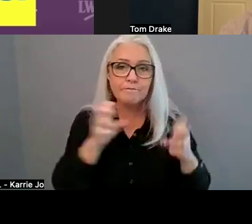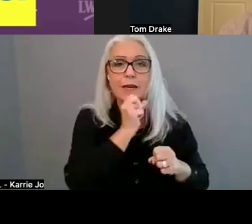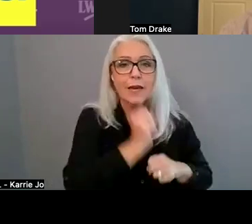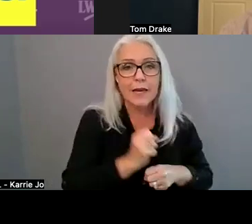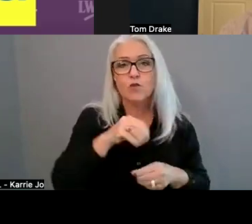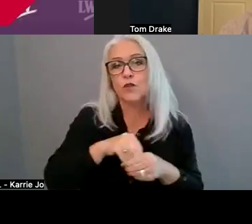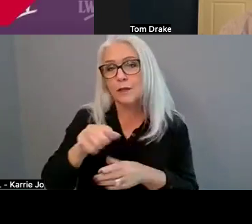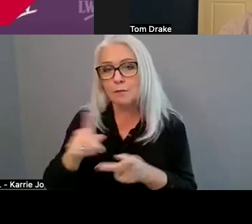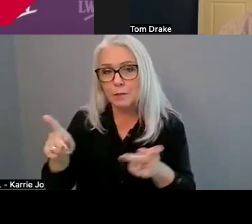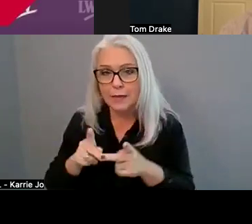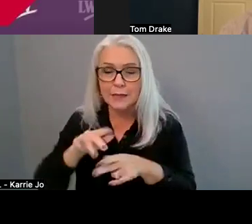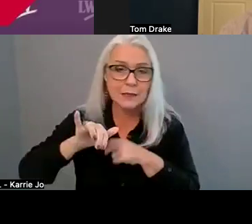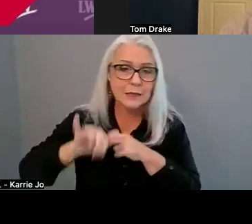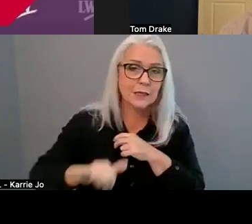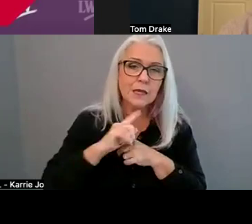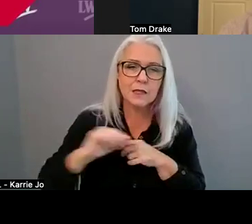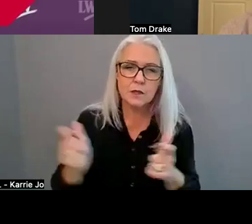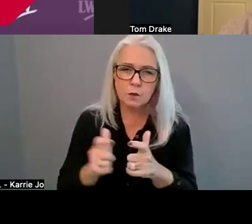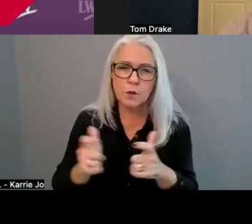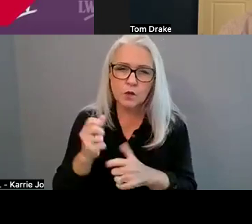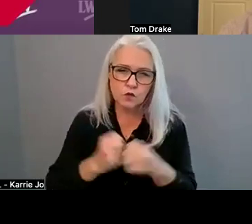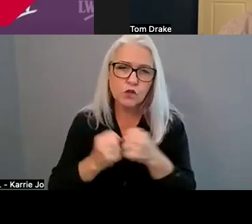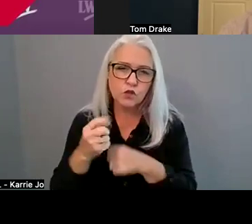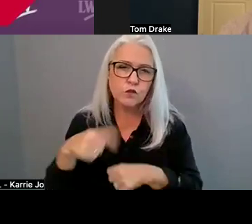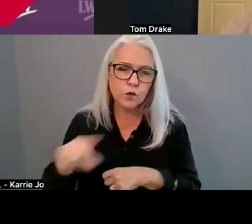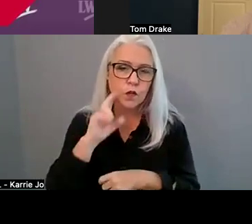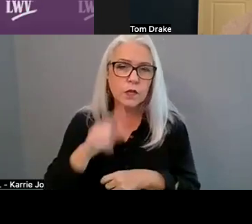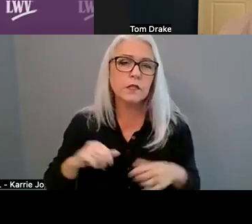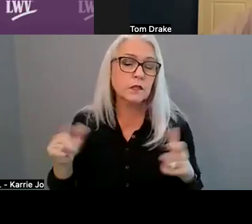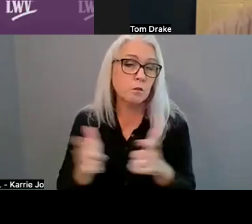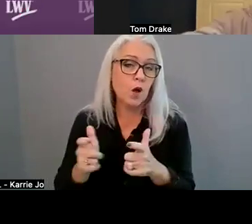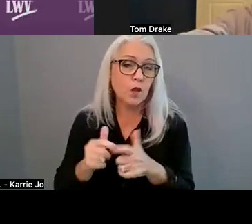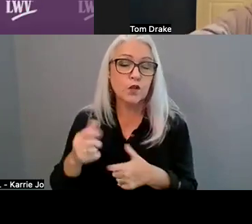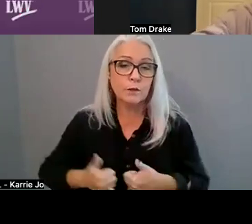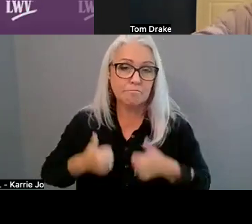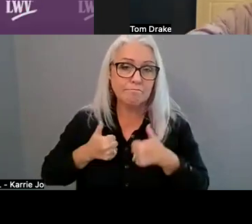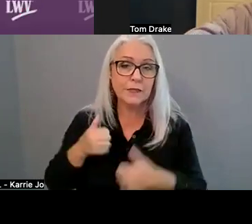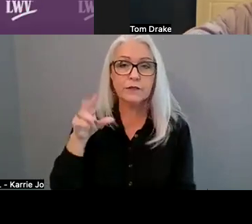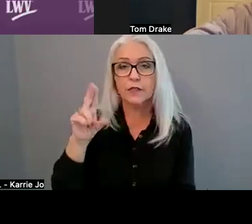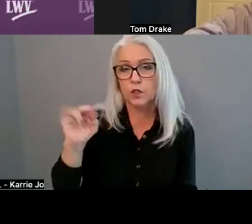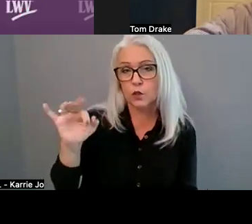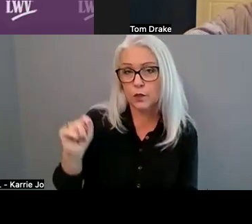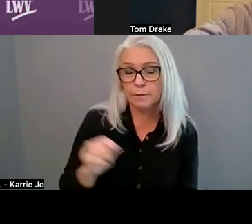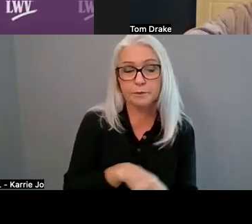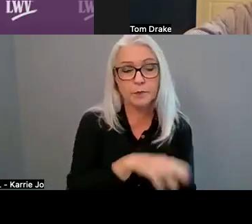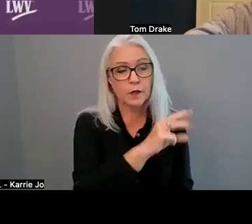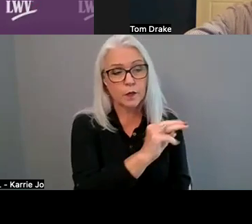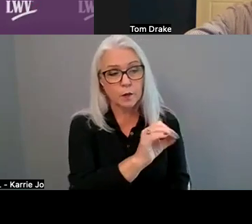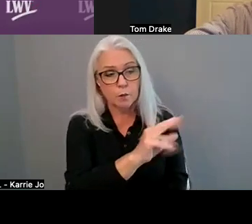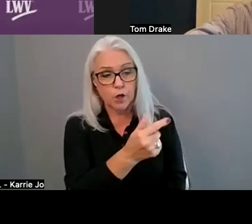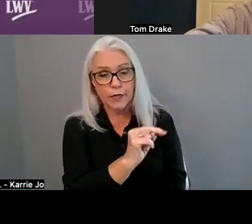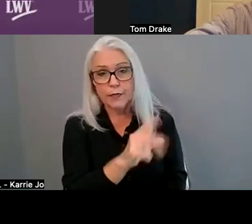or a small accessory structure to an accessory dwelling unit. Thank you. Morgan, you'll take this next question first. Compared to